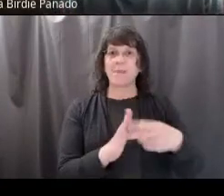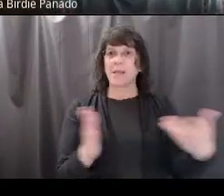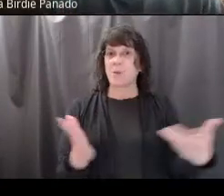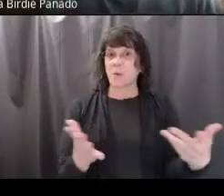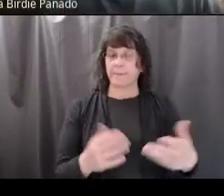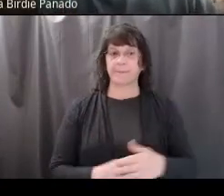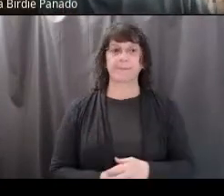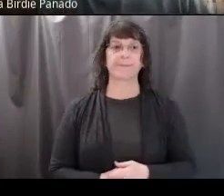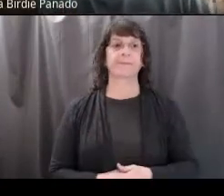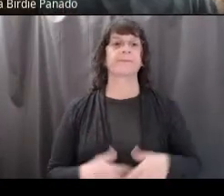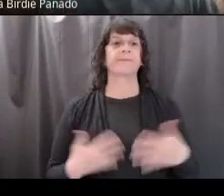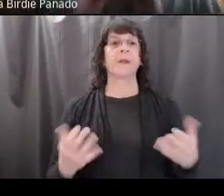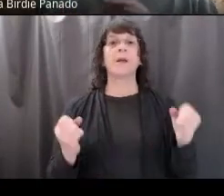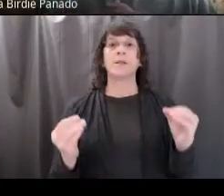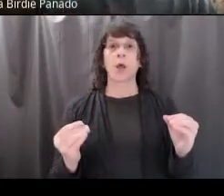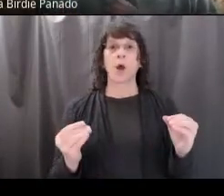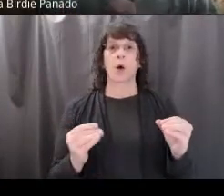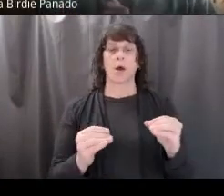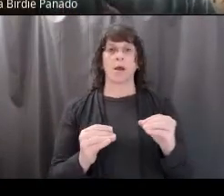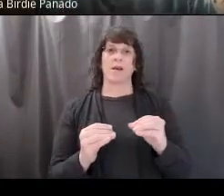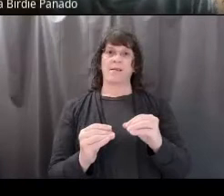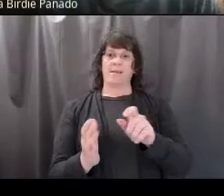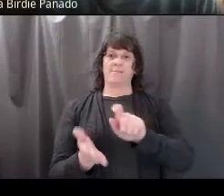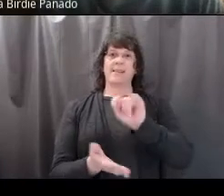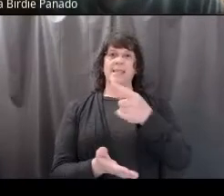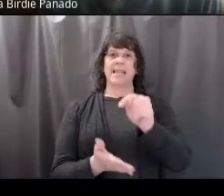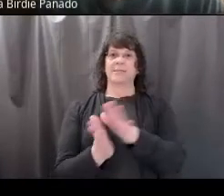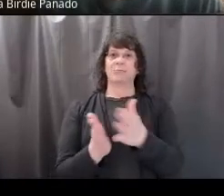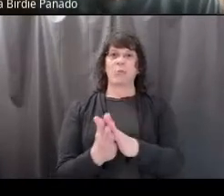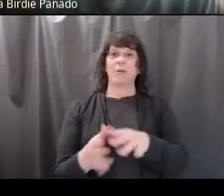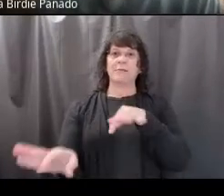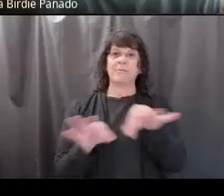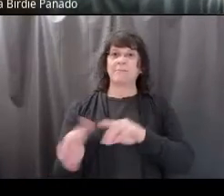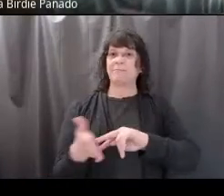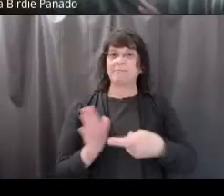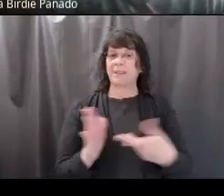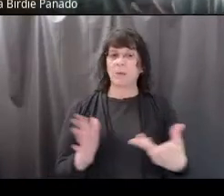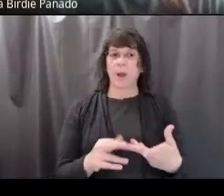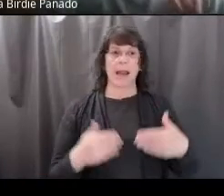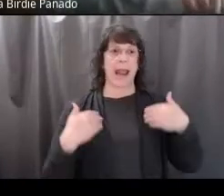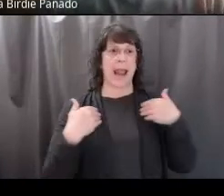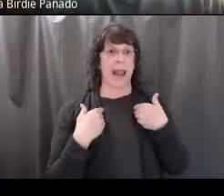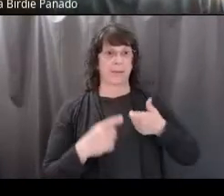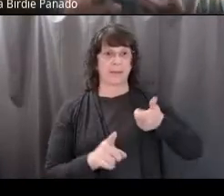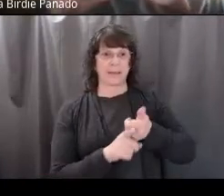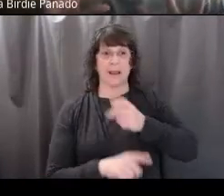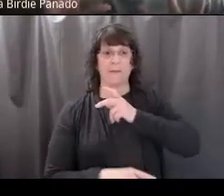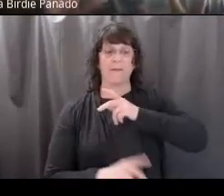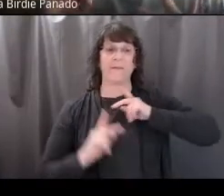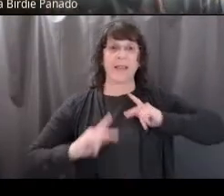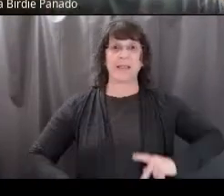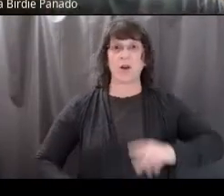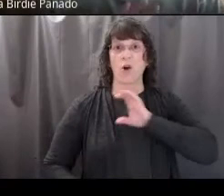is. So the textbook definition of adaptation is an animal's physical